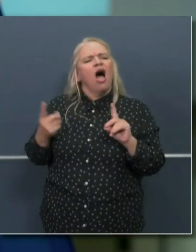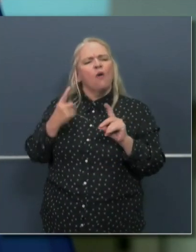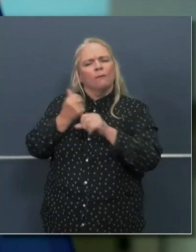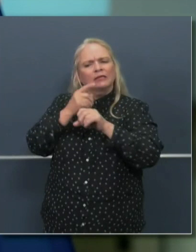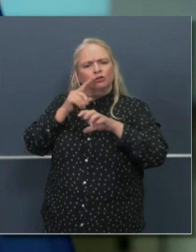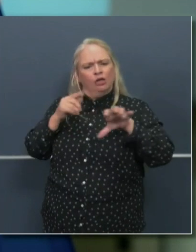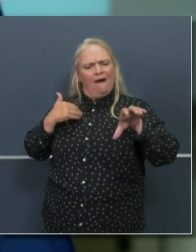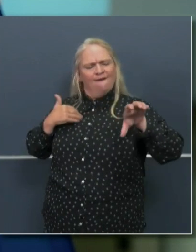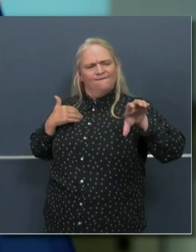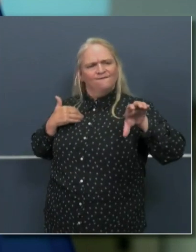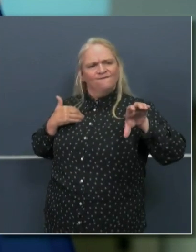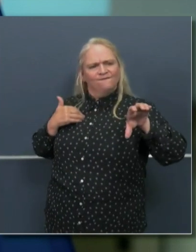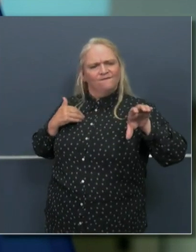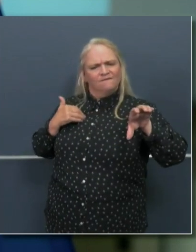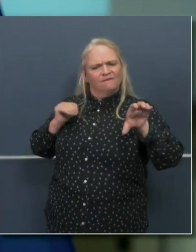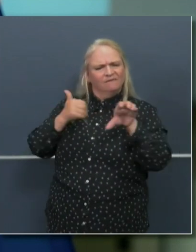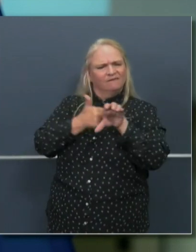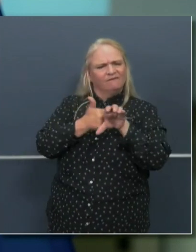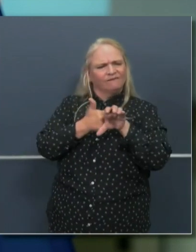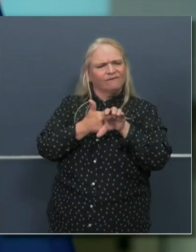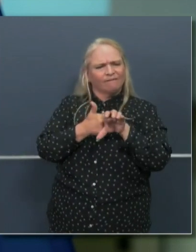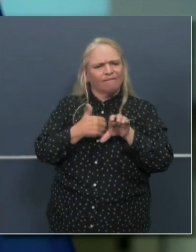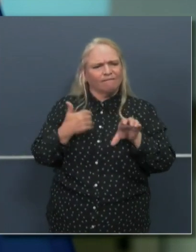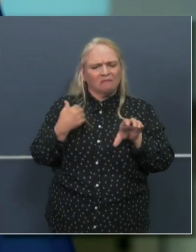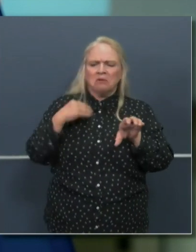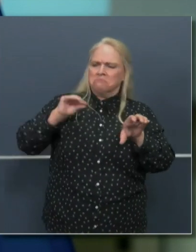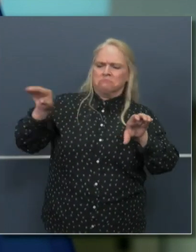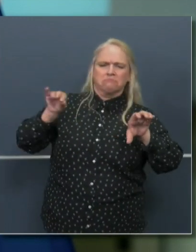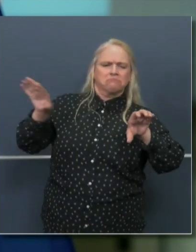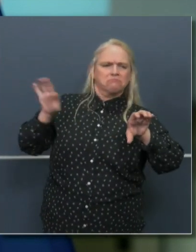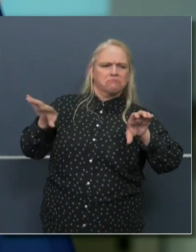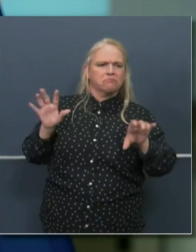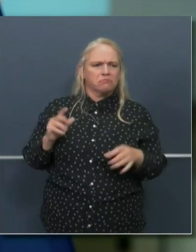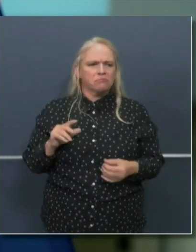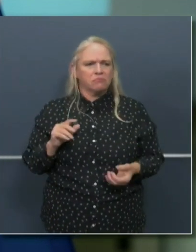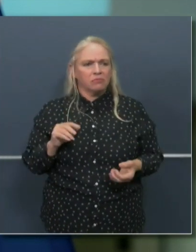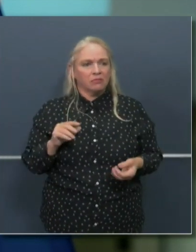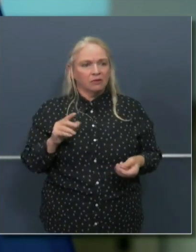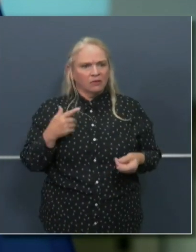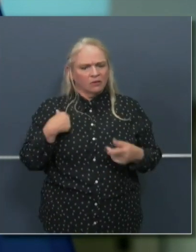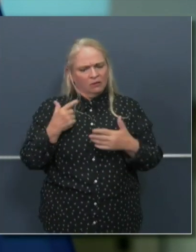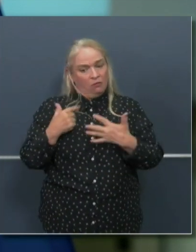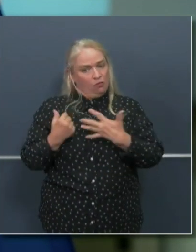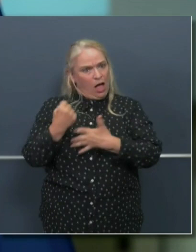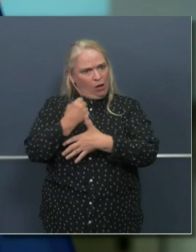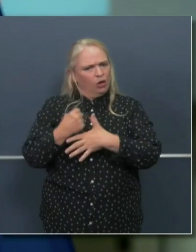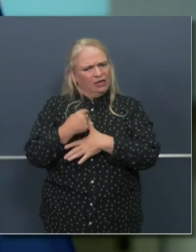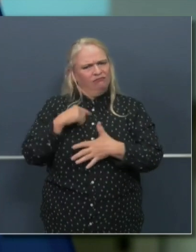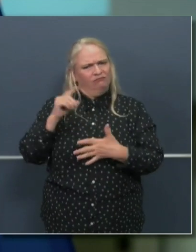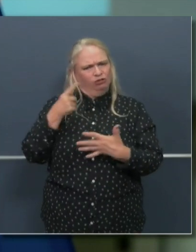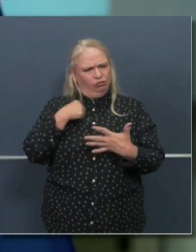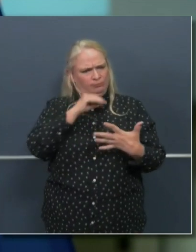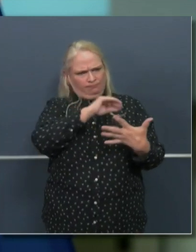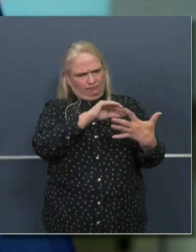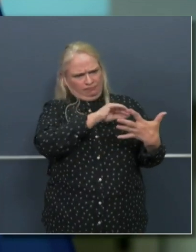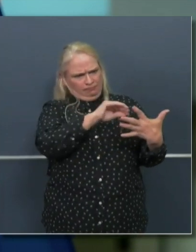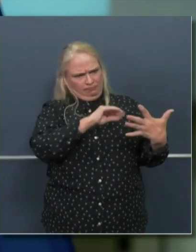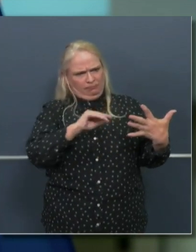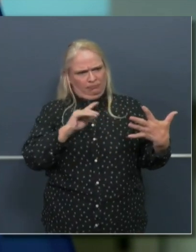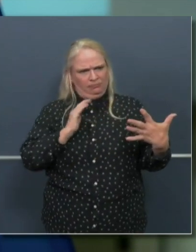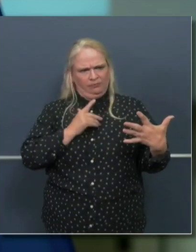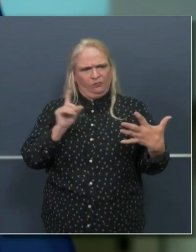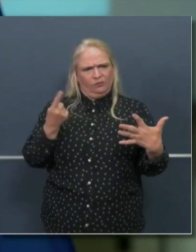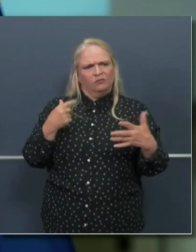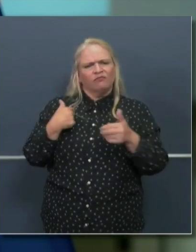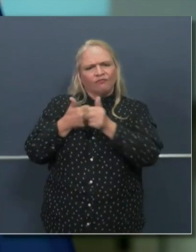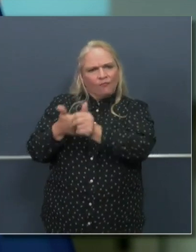the question, we must also, as a primer, as a foundational principle, meet the